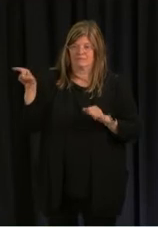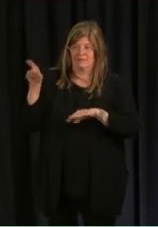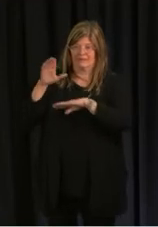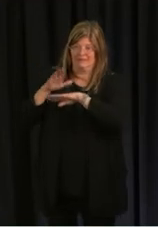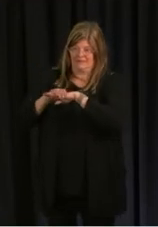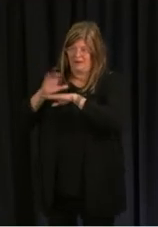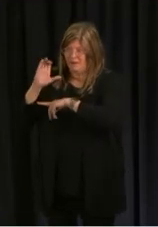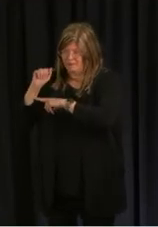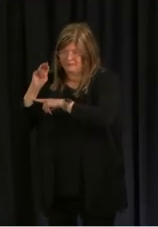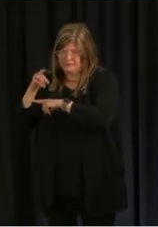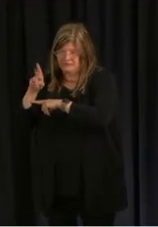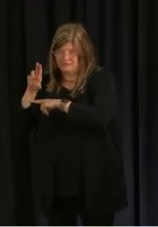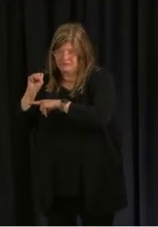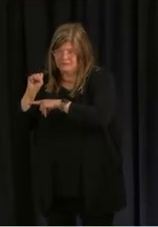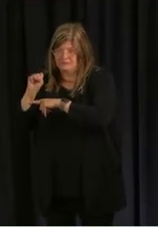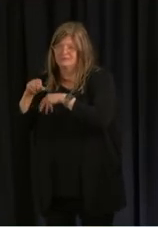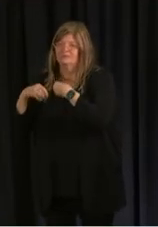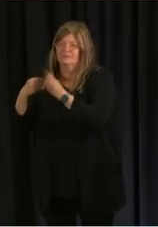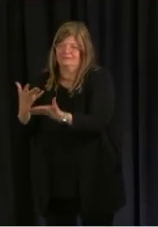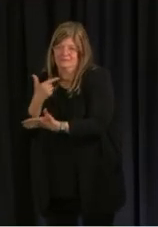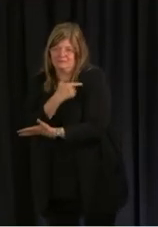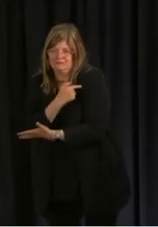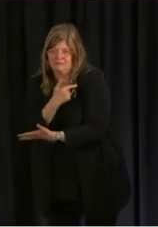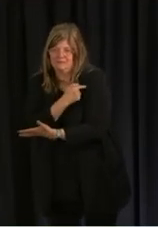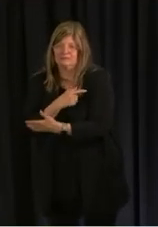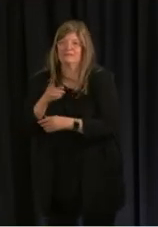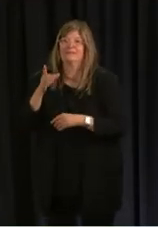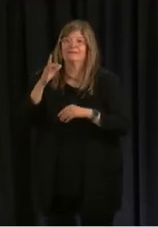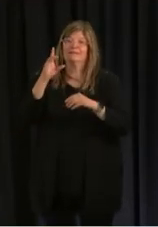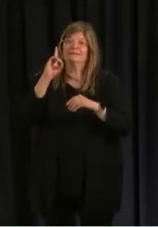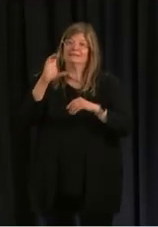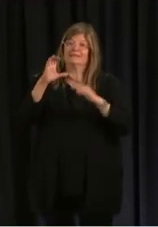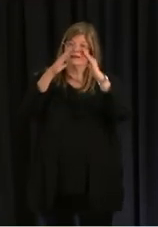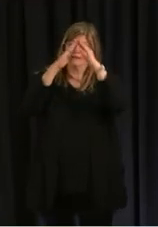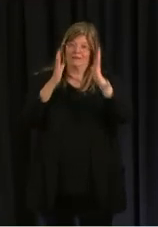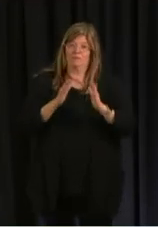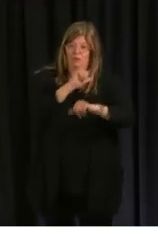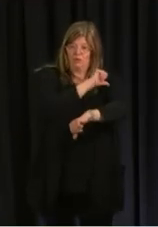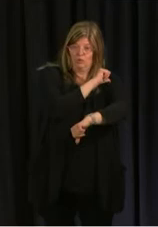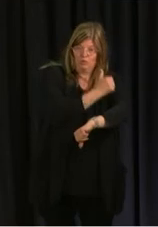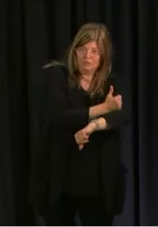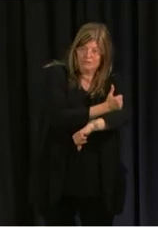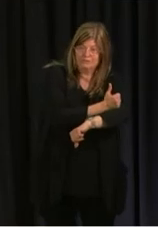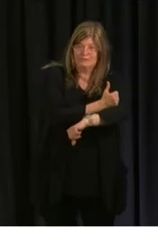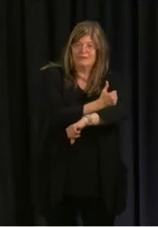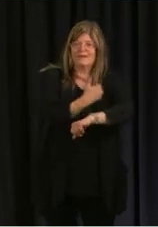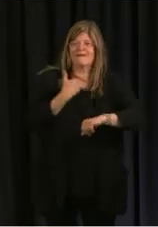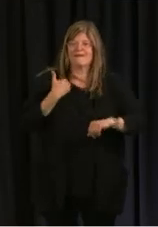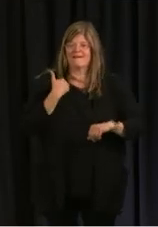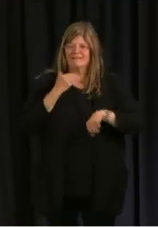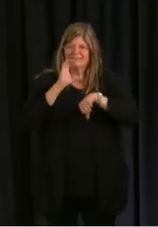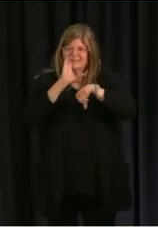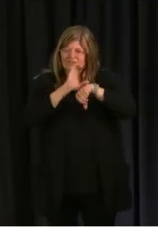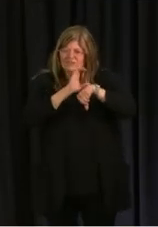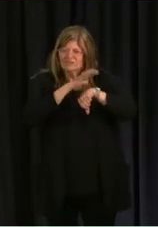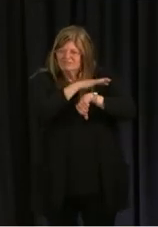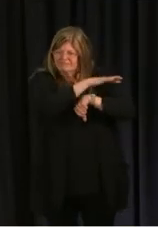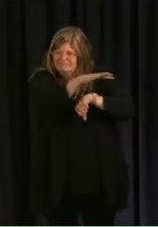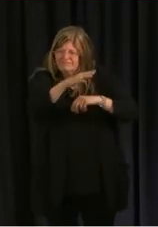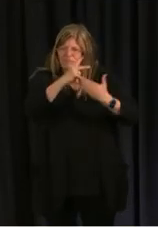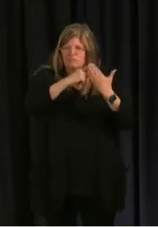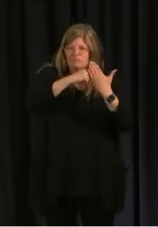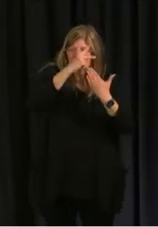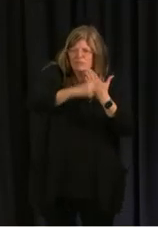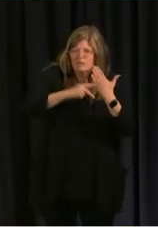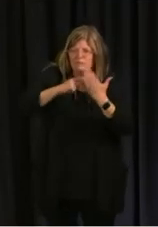vaccinations at D.C. Housing Authority properties. We have our Faith in Vaccine Initiative, which is a mobile clinic through